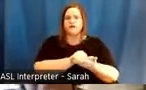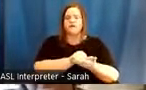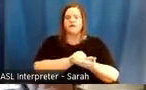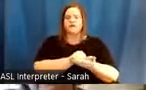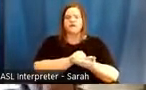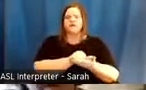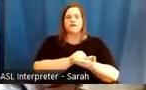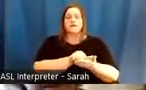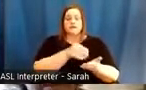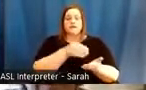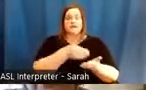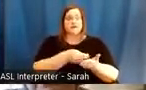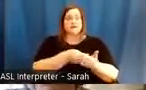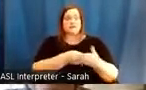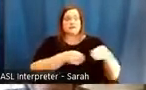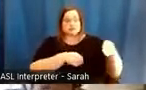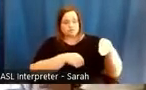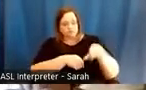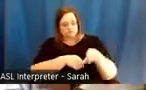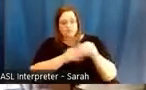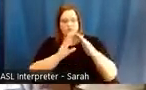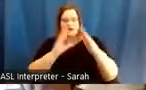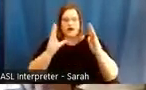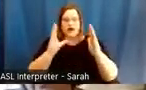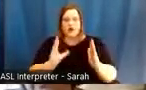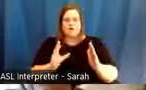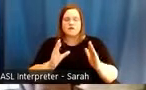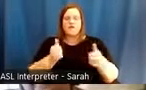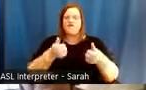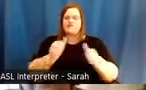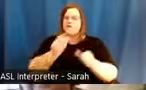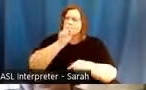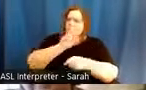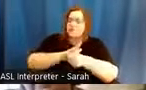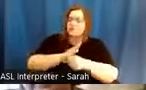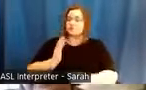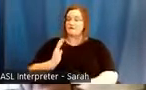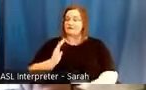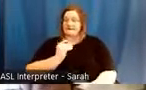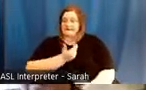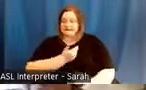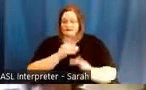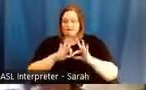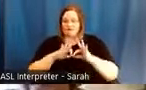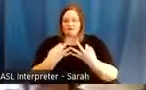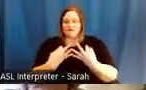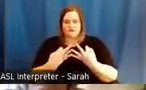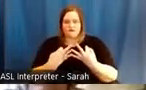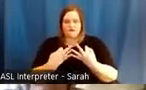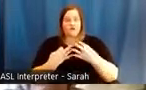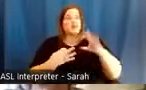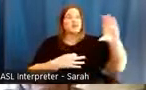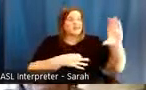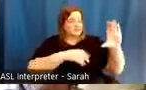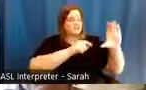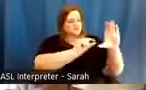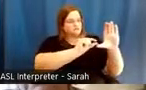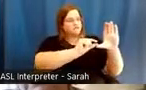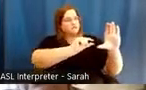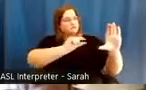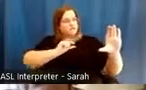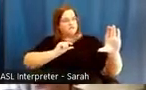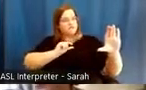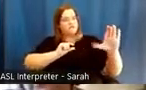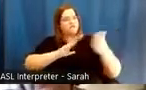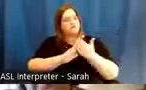money coming in around housing and trying to make sure that our families get a piece of this money, it became more